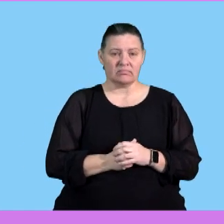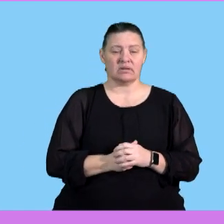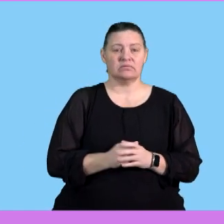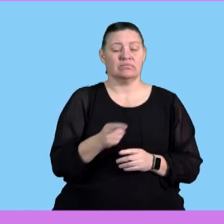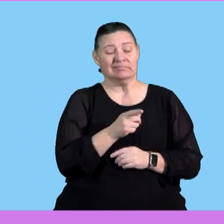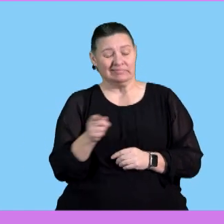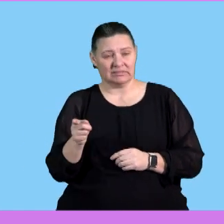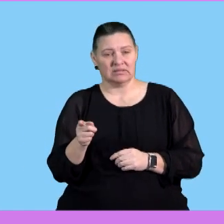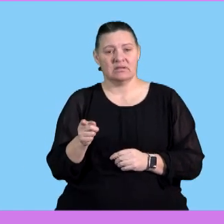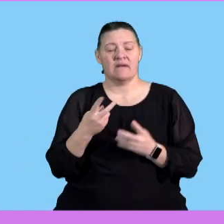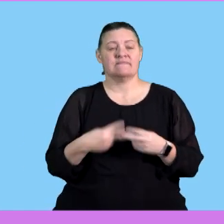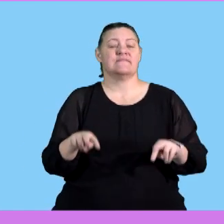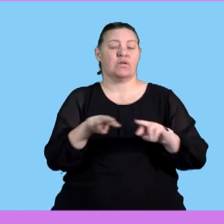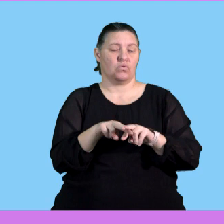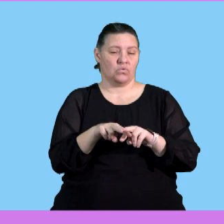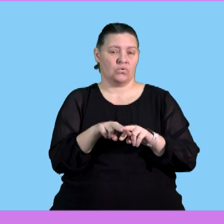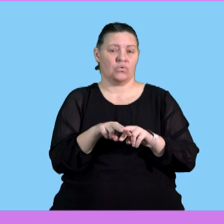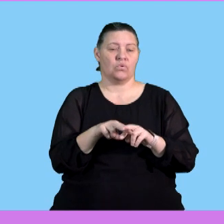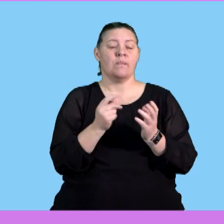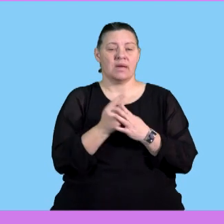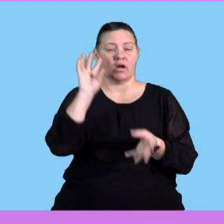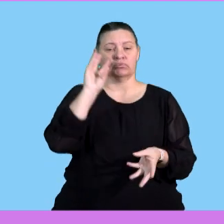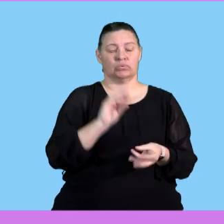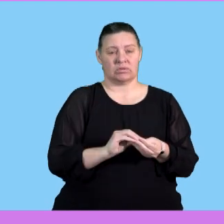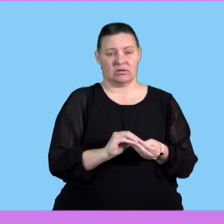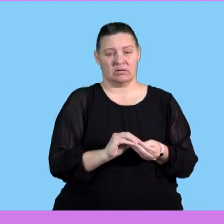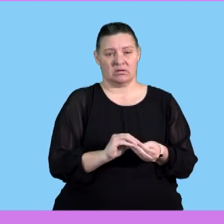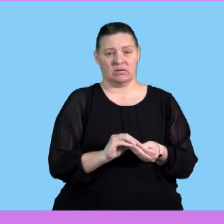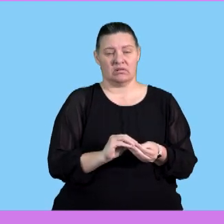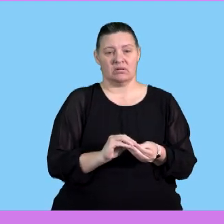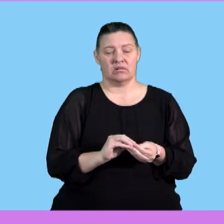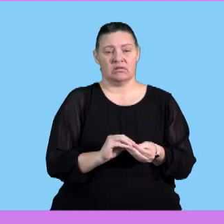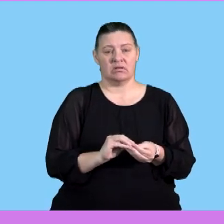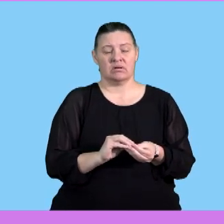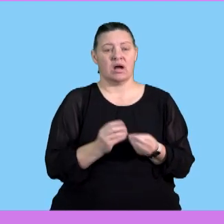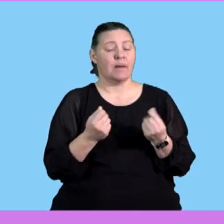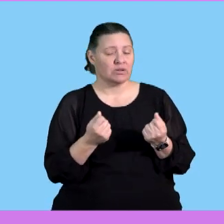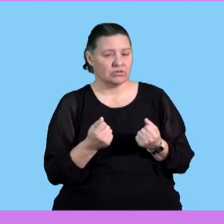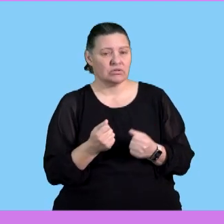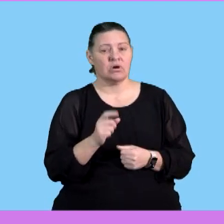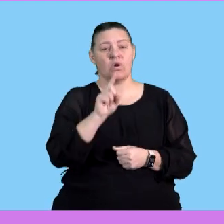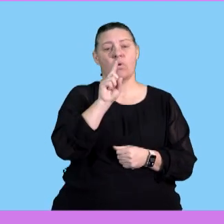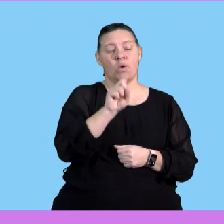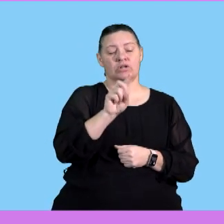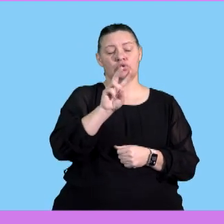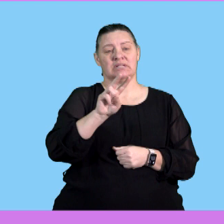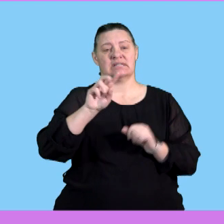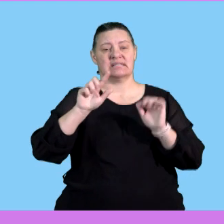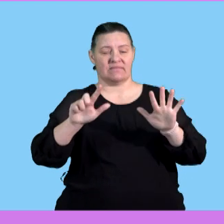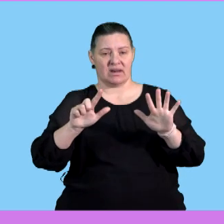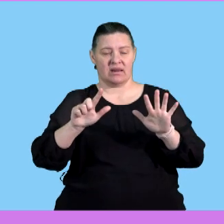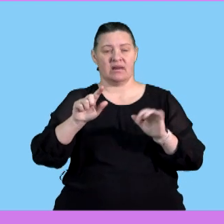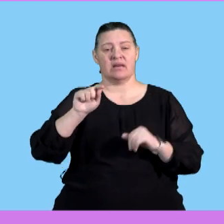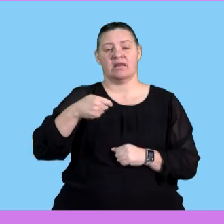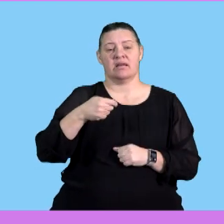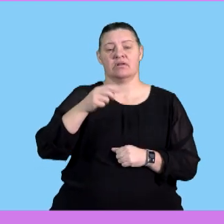13.99. So these values, they give us a total amount of